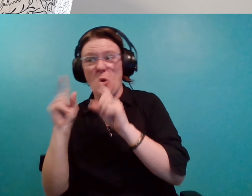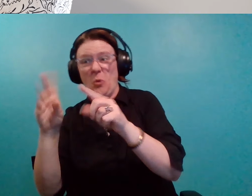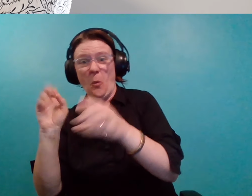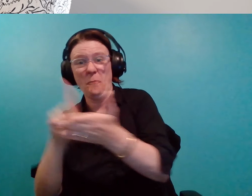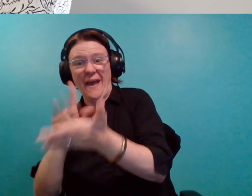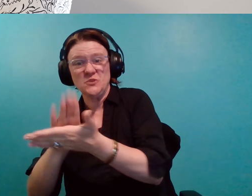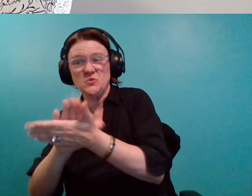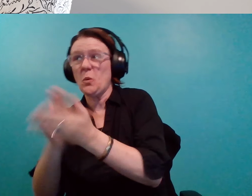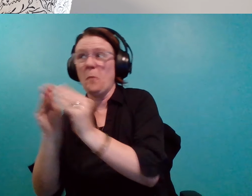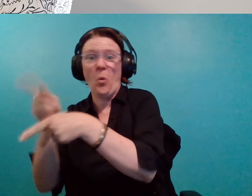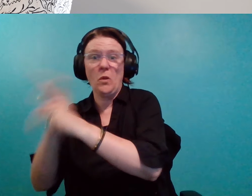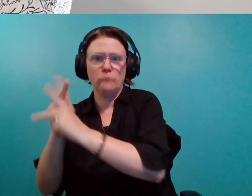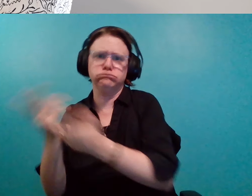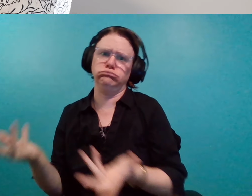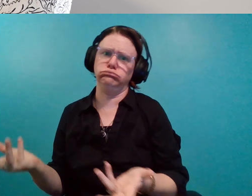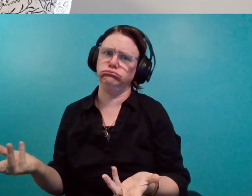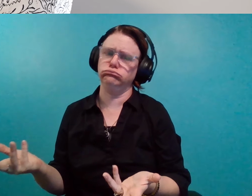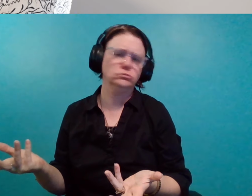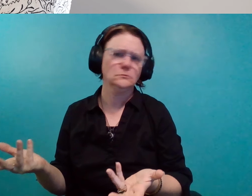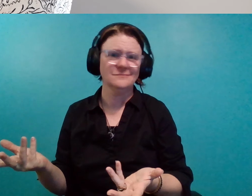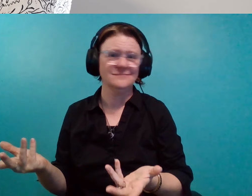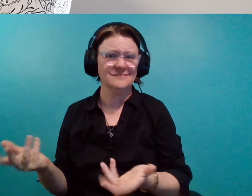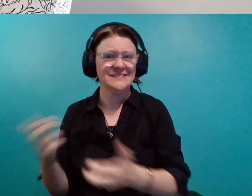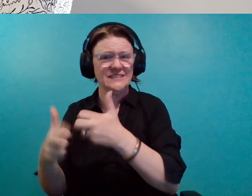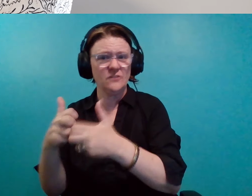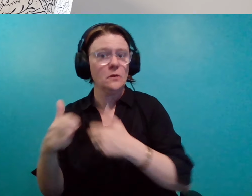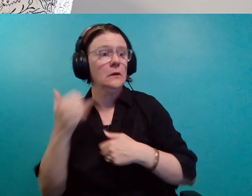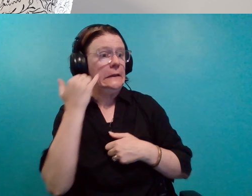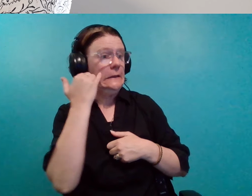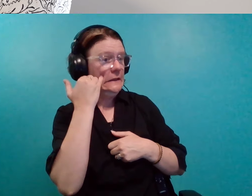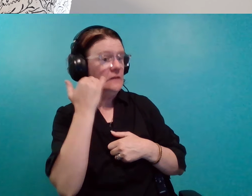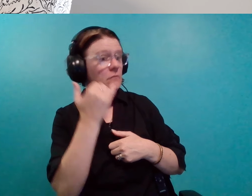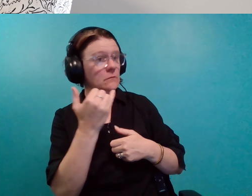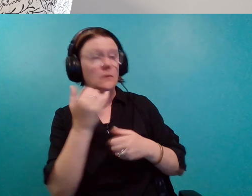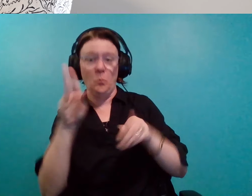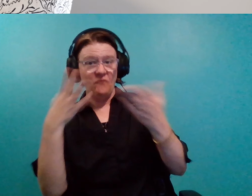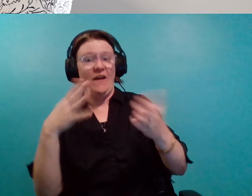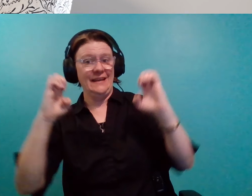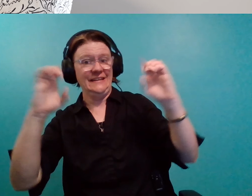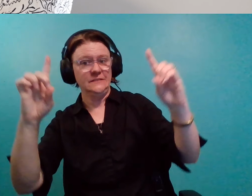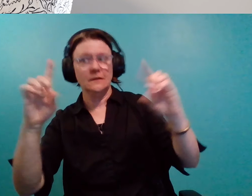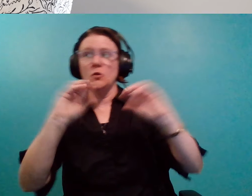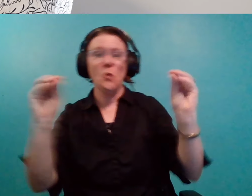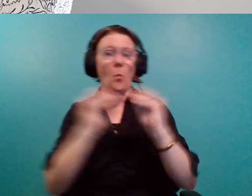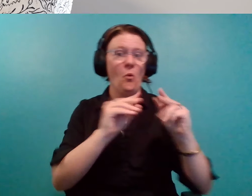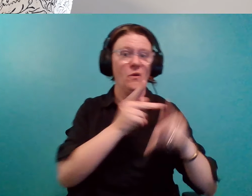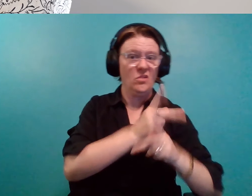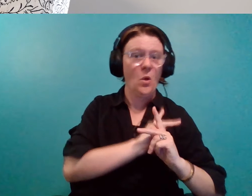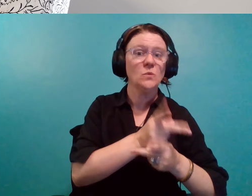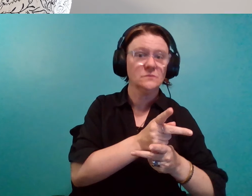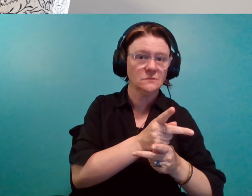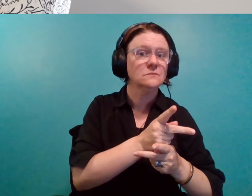ones. So I think focusing on helping people get whatever education they need without having to take on the burden of new